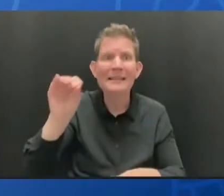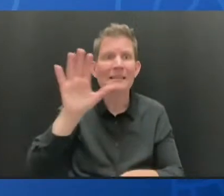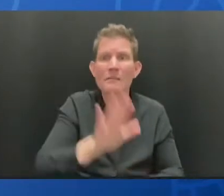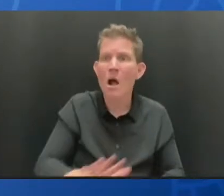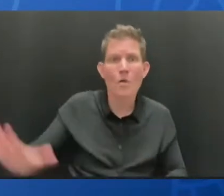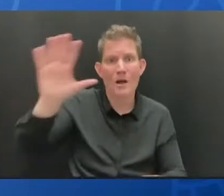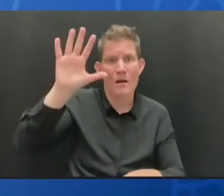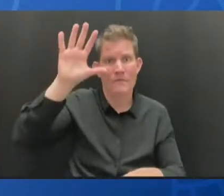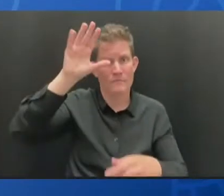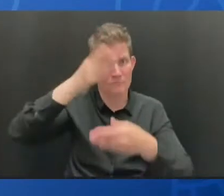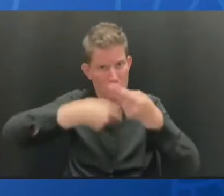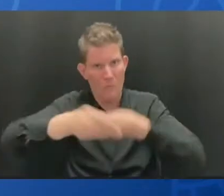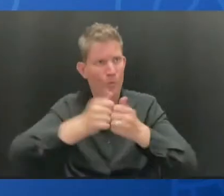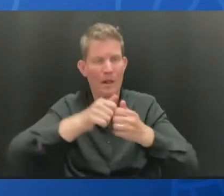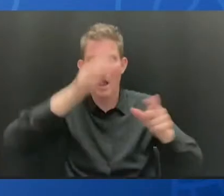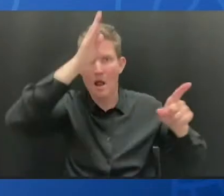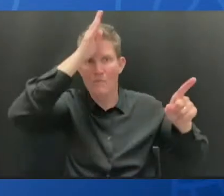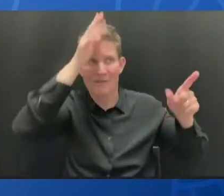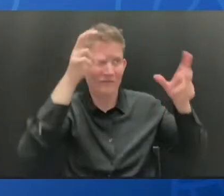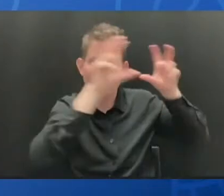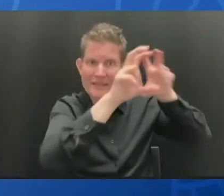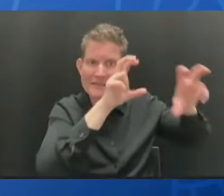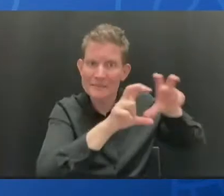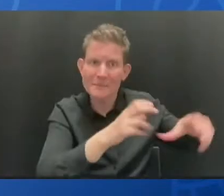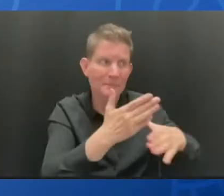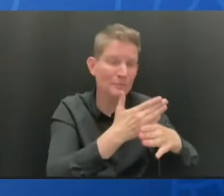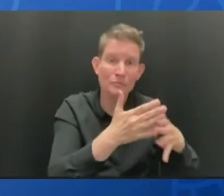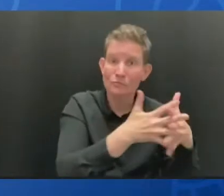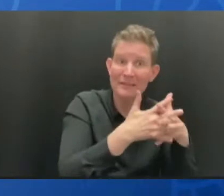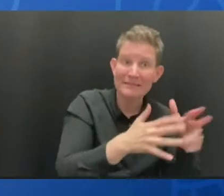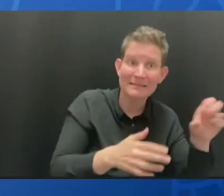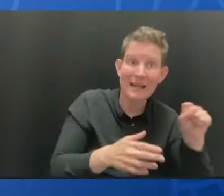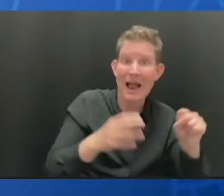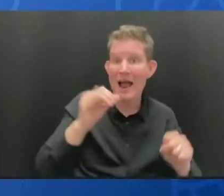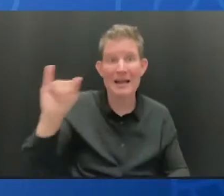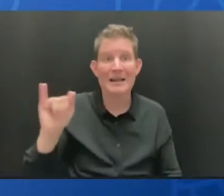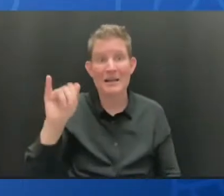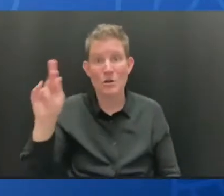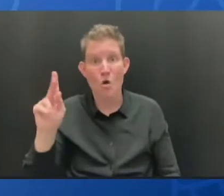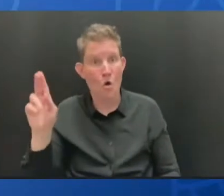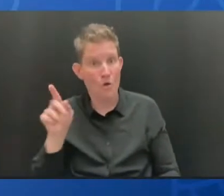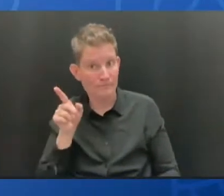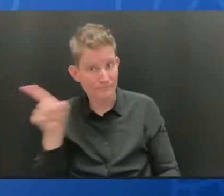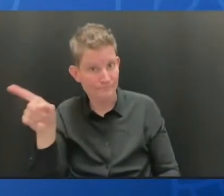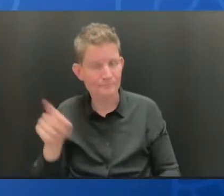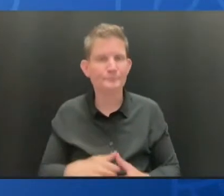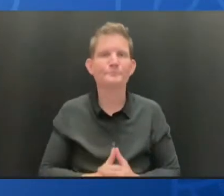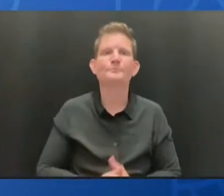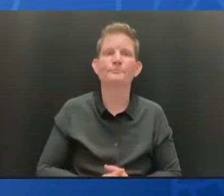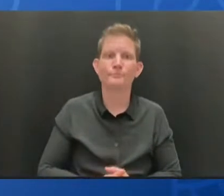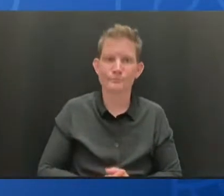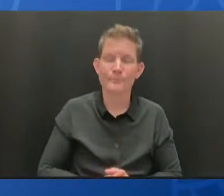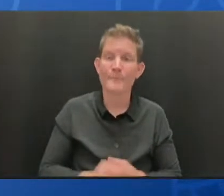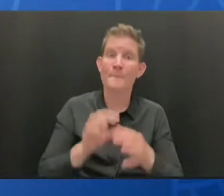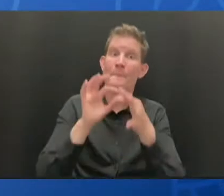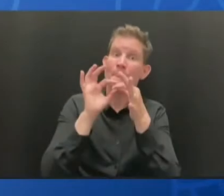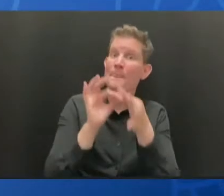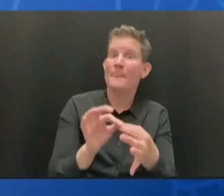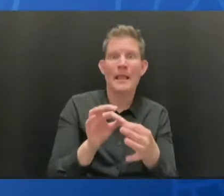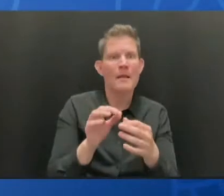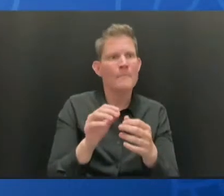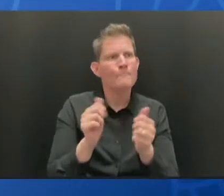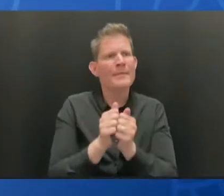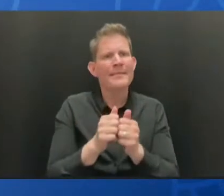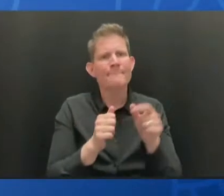United States and the IKR. As far as the nature of the